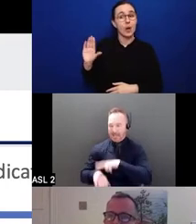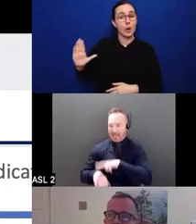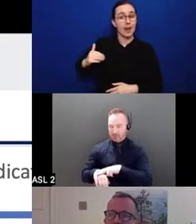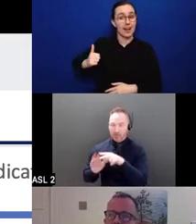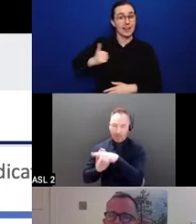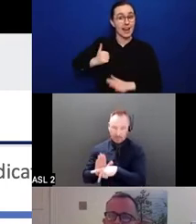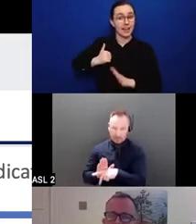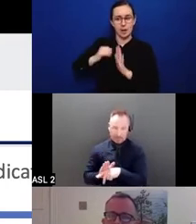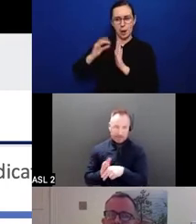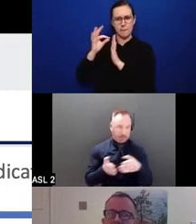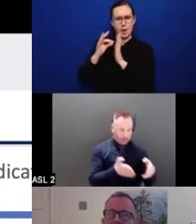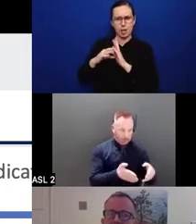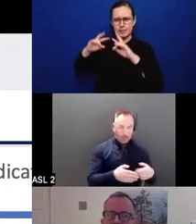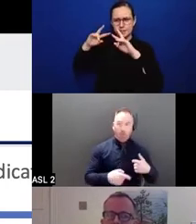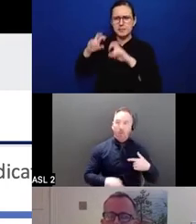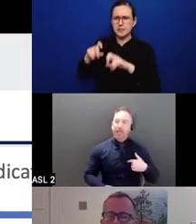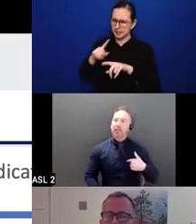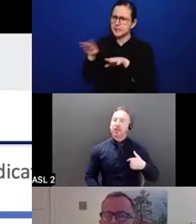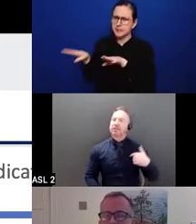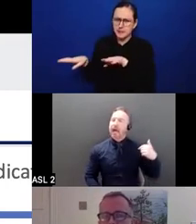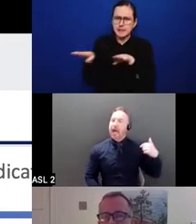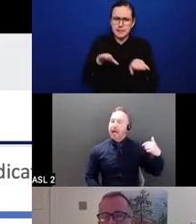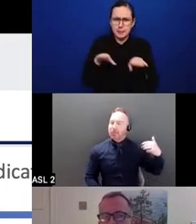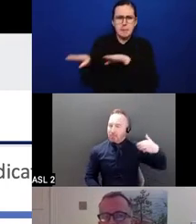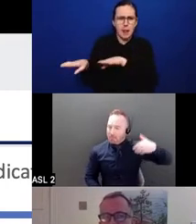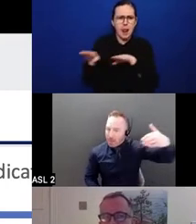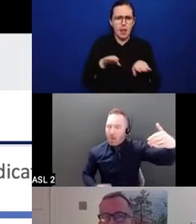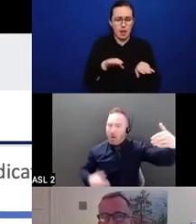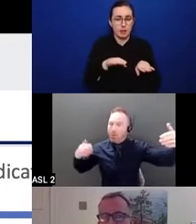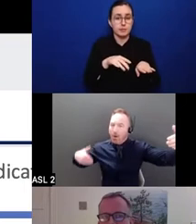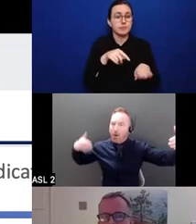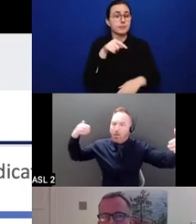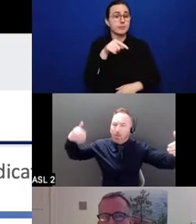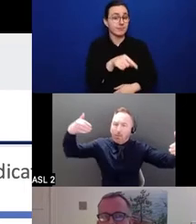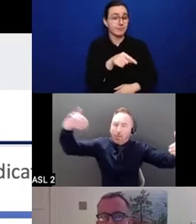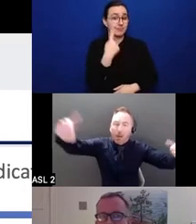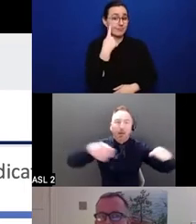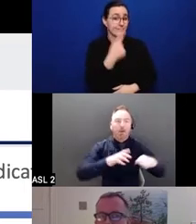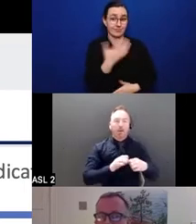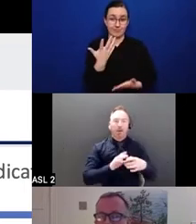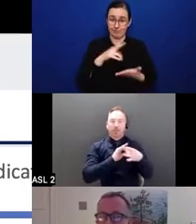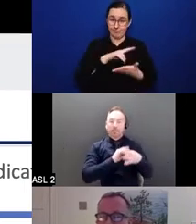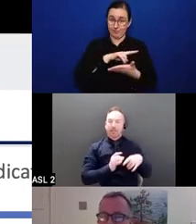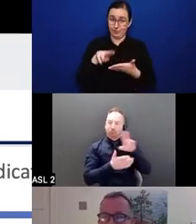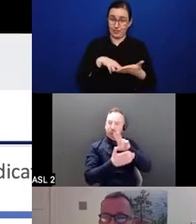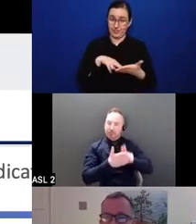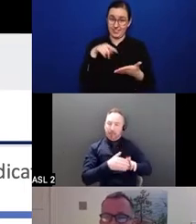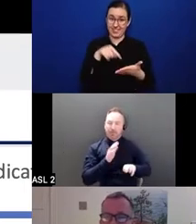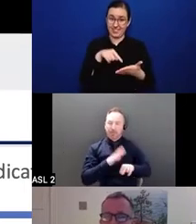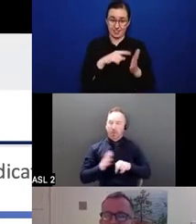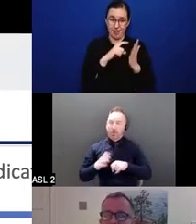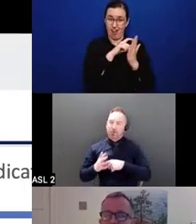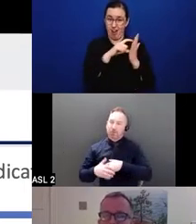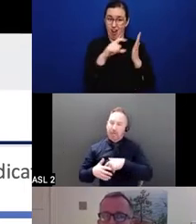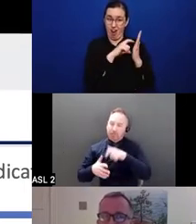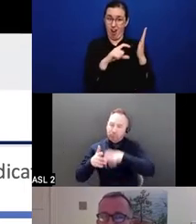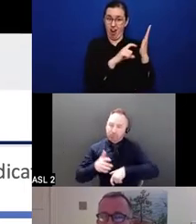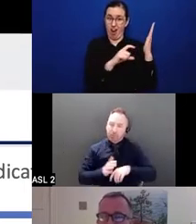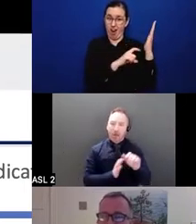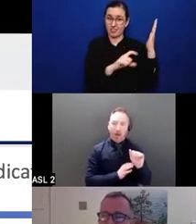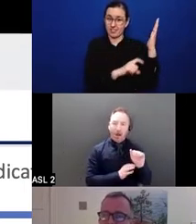saw correspondence with different articles under the CRPD. And we see similar things emerge. You will